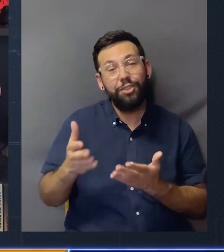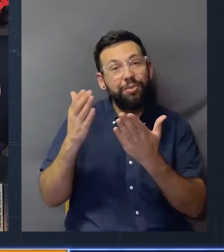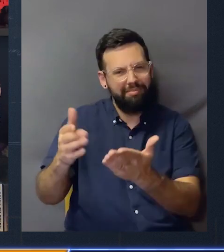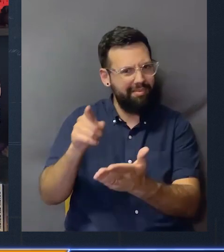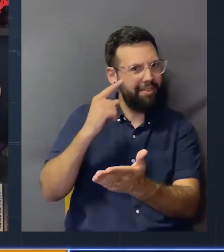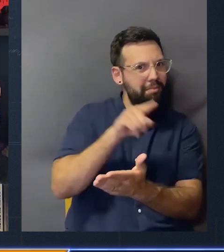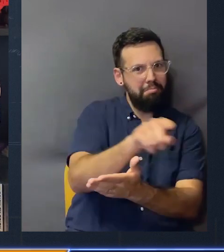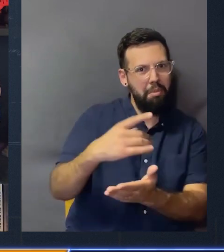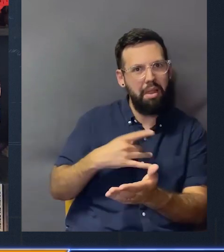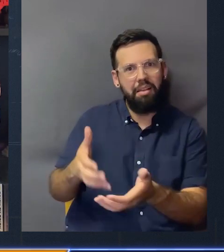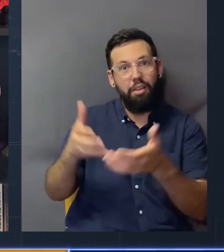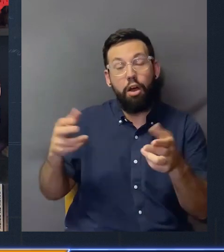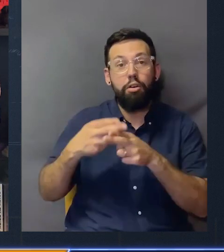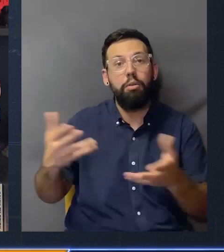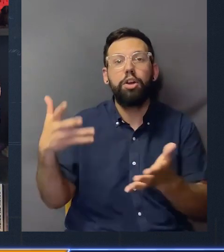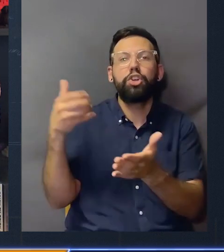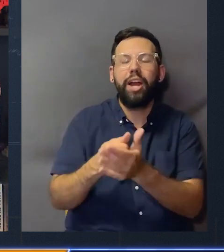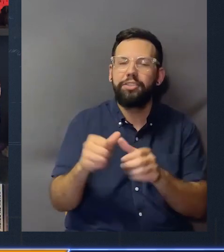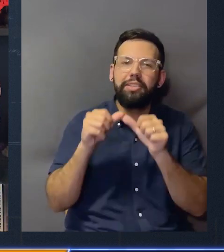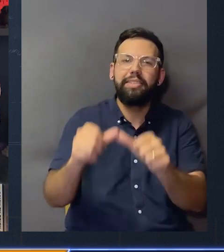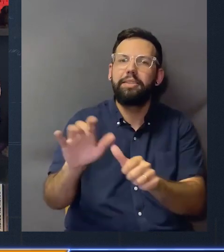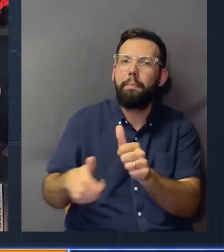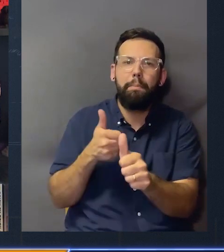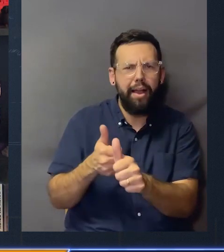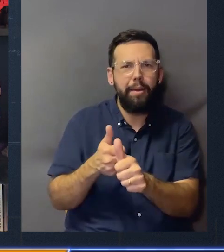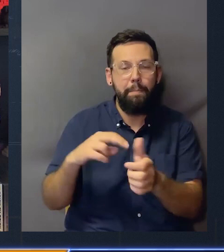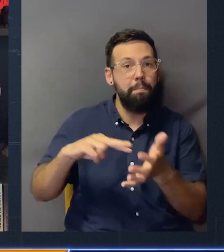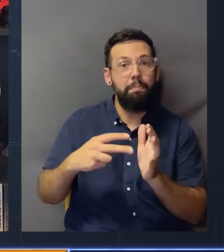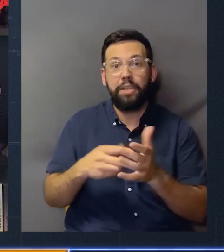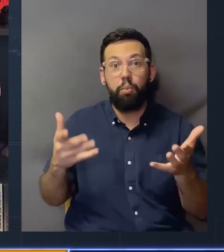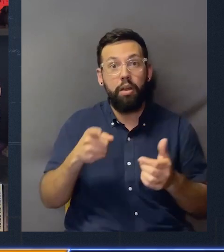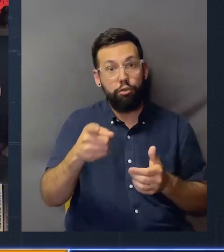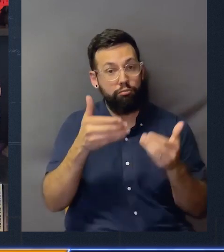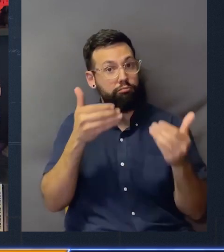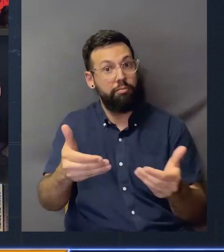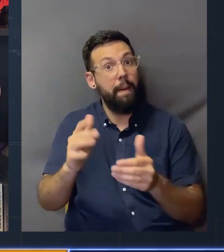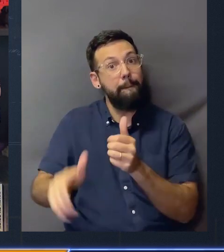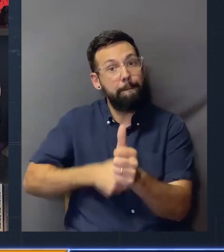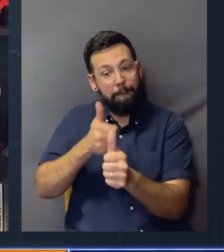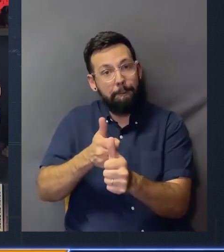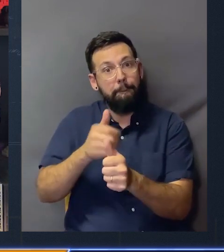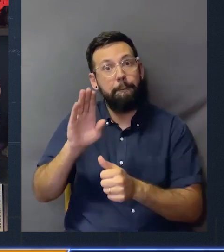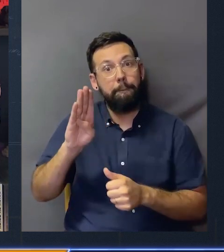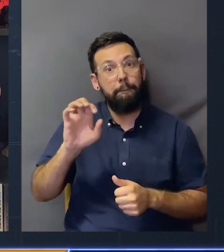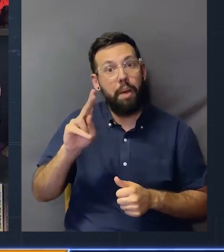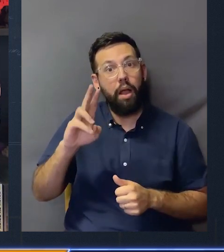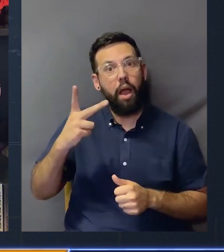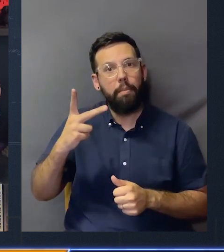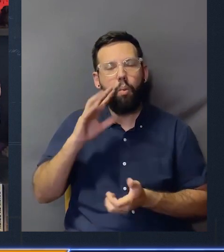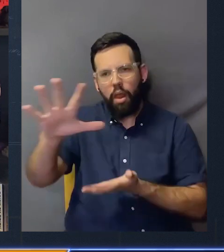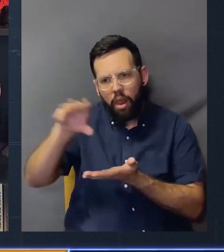Backup. What this means is that when you do a backup, you get the same point in time, effectively, of all the